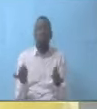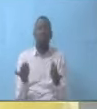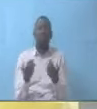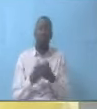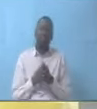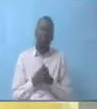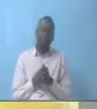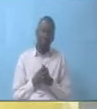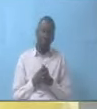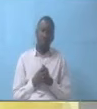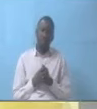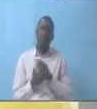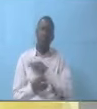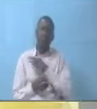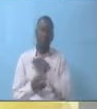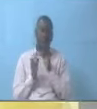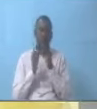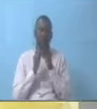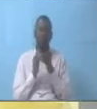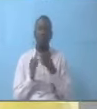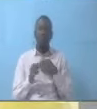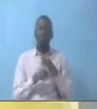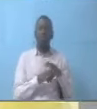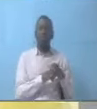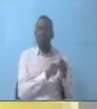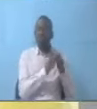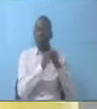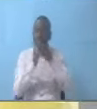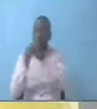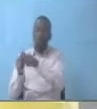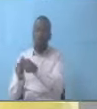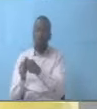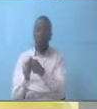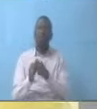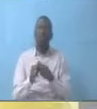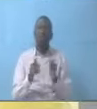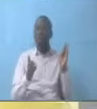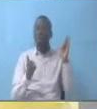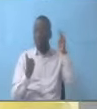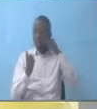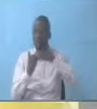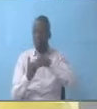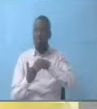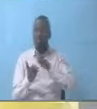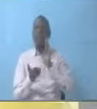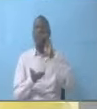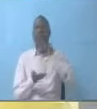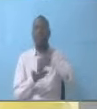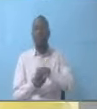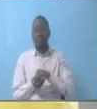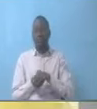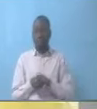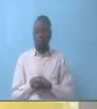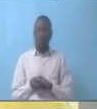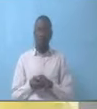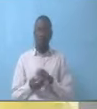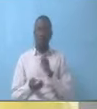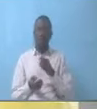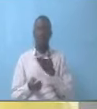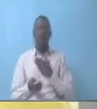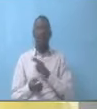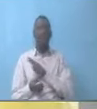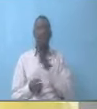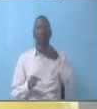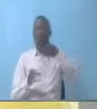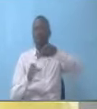xamut ko. He also told us that he was to escort us to Banjul. Tay wax na ñu ne tamen dañ ñu wara gungé be Banjul. But that as he had no fuel